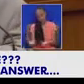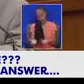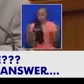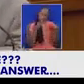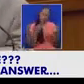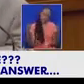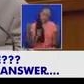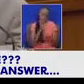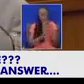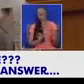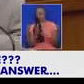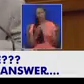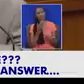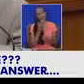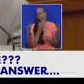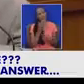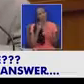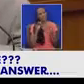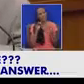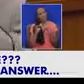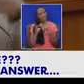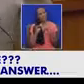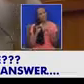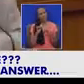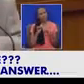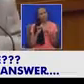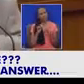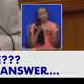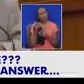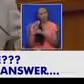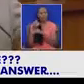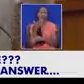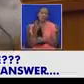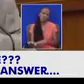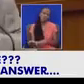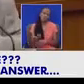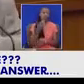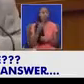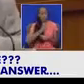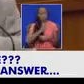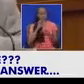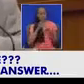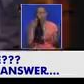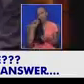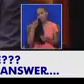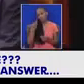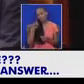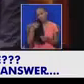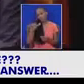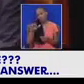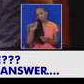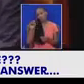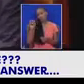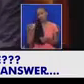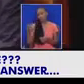tell us, who is not our people in this country? Who is our people? Who is not our people? Who